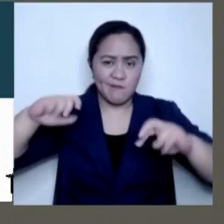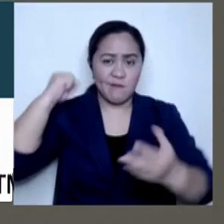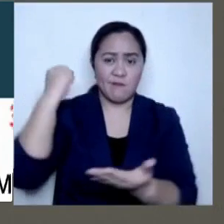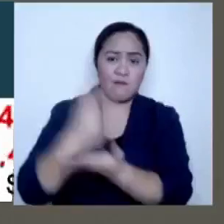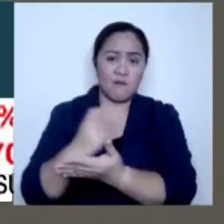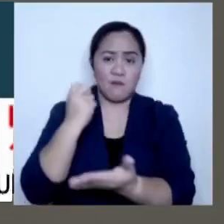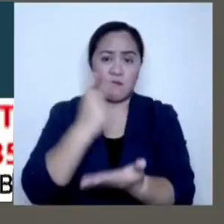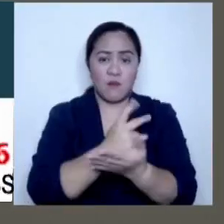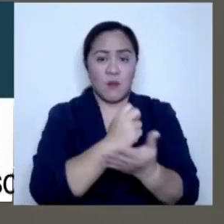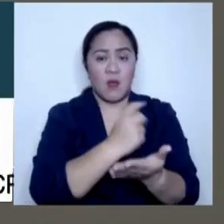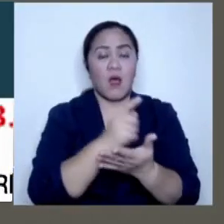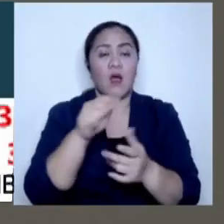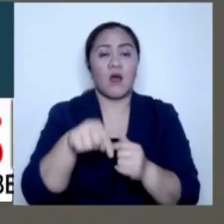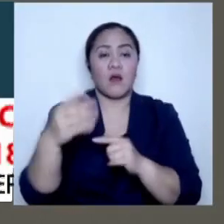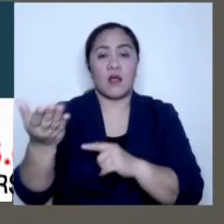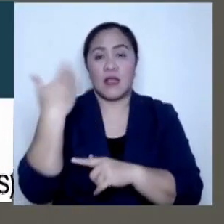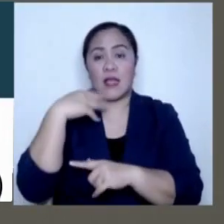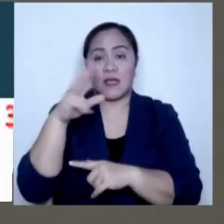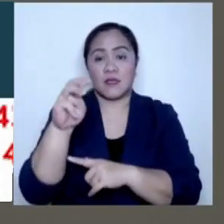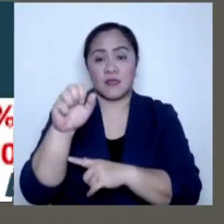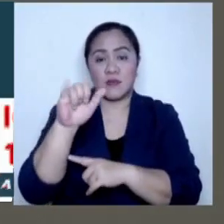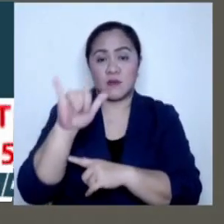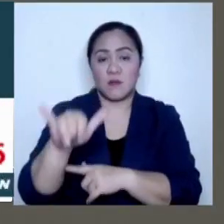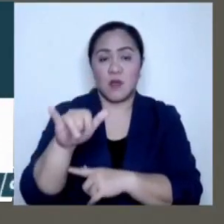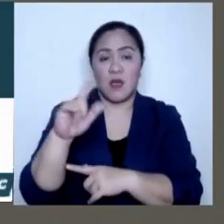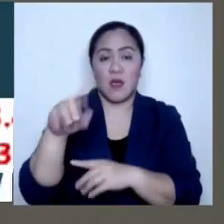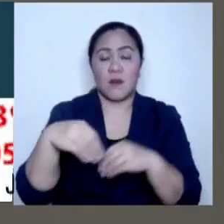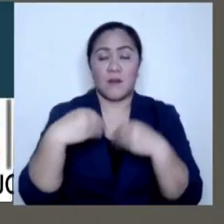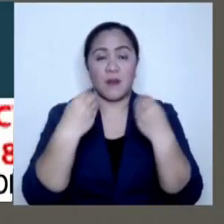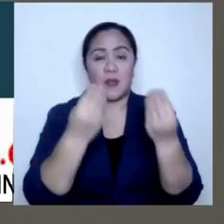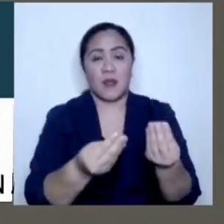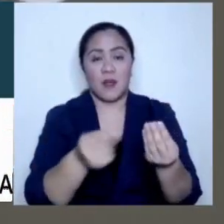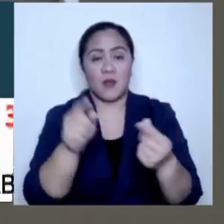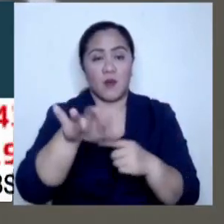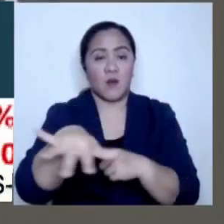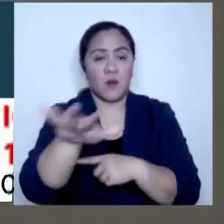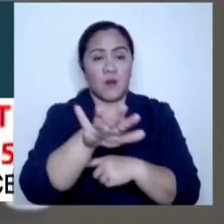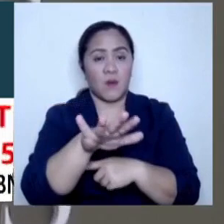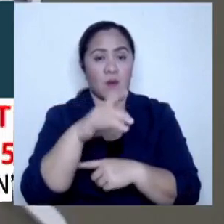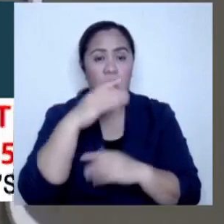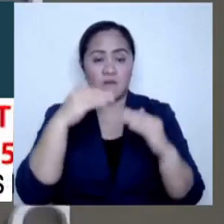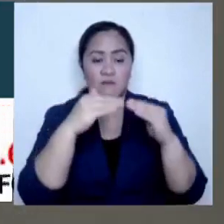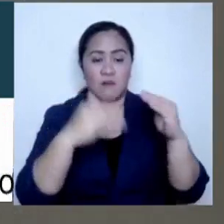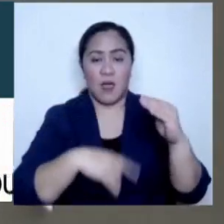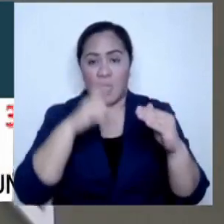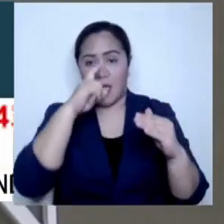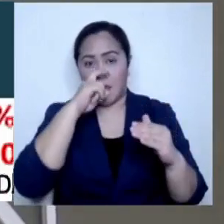in May, while Spikevax was given the nod for children over 12 in July.